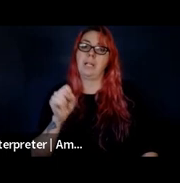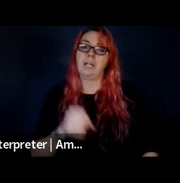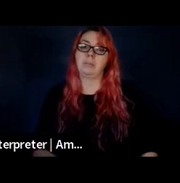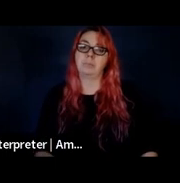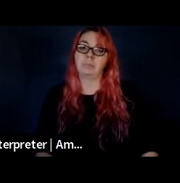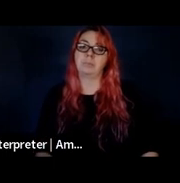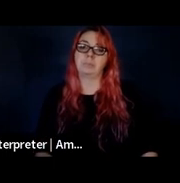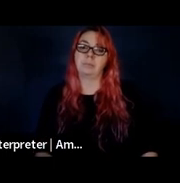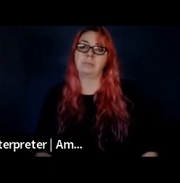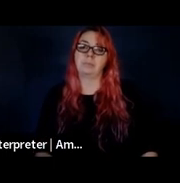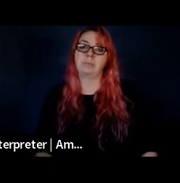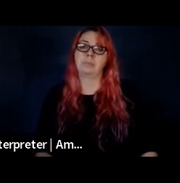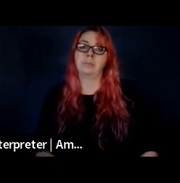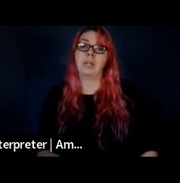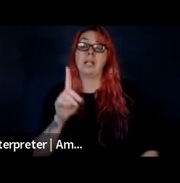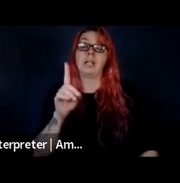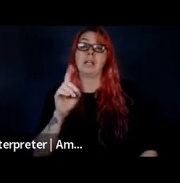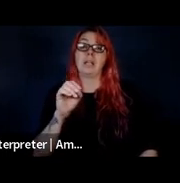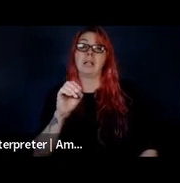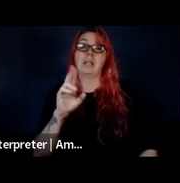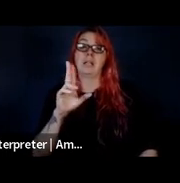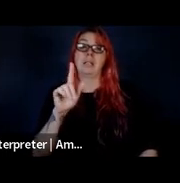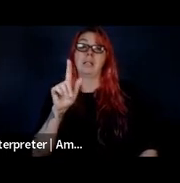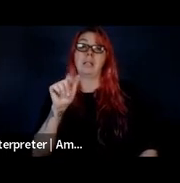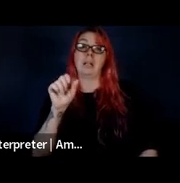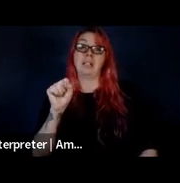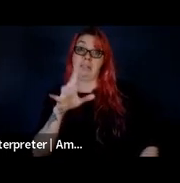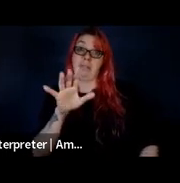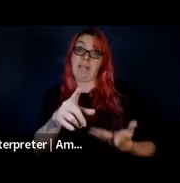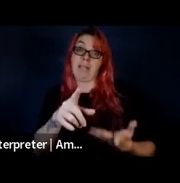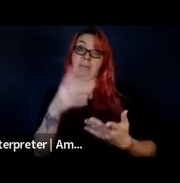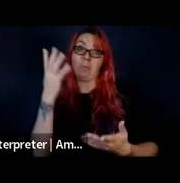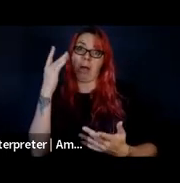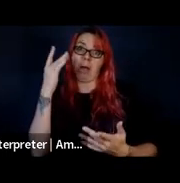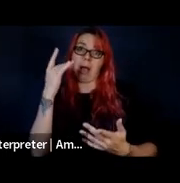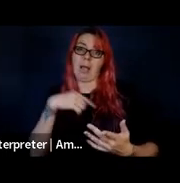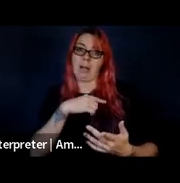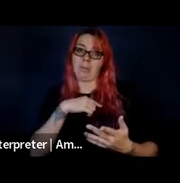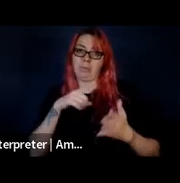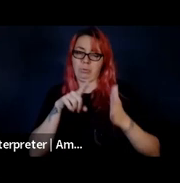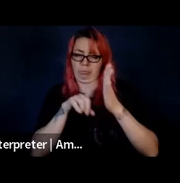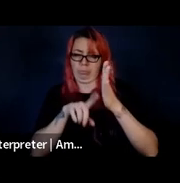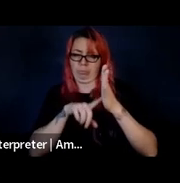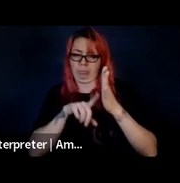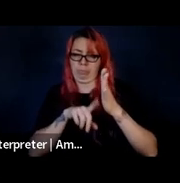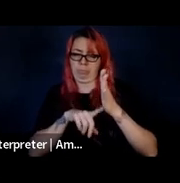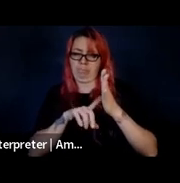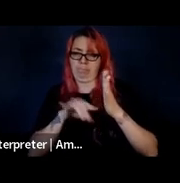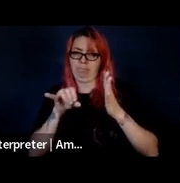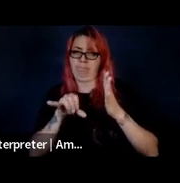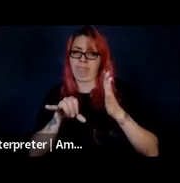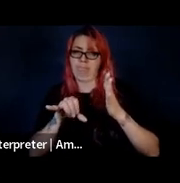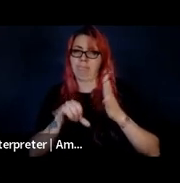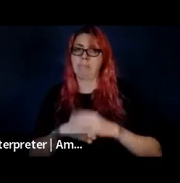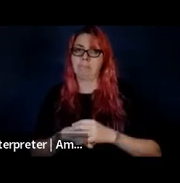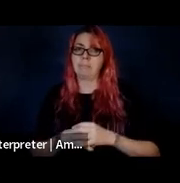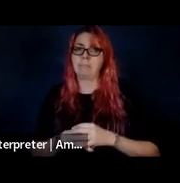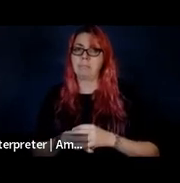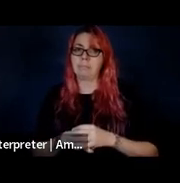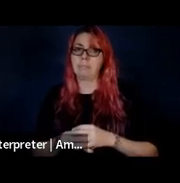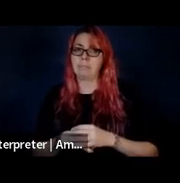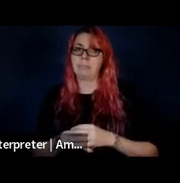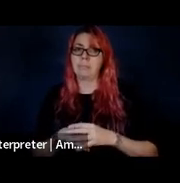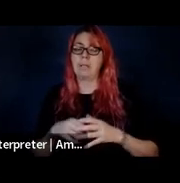exactly, I think, why we're really unpacking it. And we're really paying attention to the ways that it can be differentially experienced. but also how we take